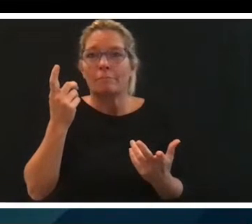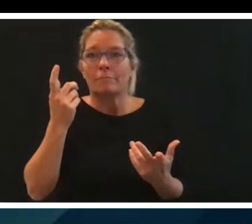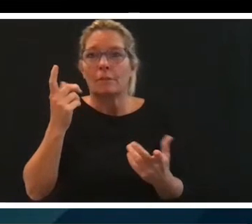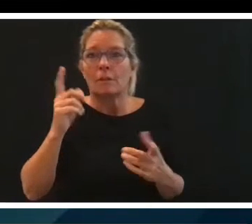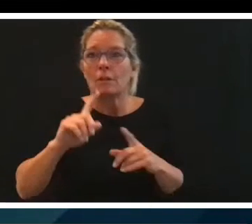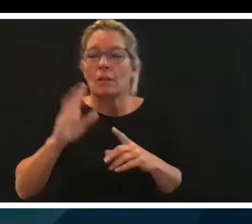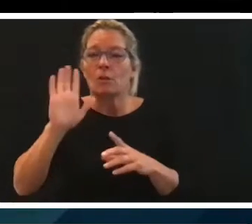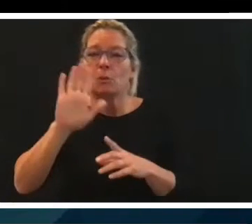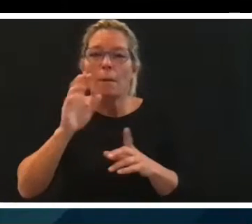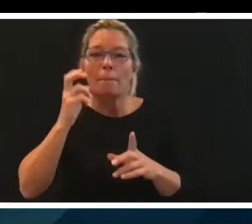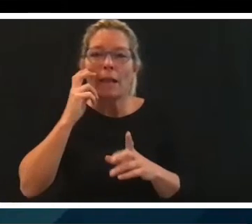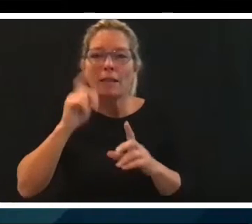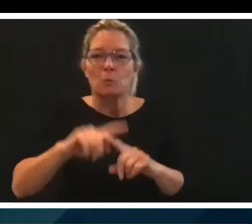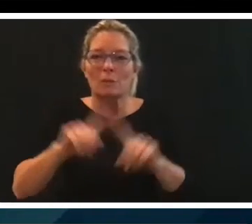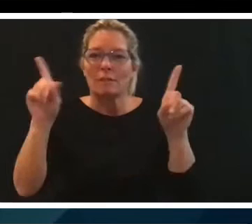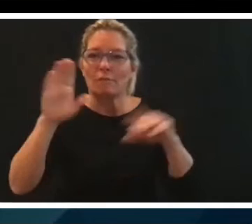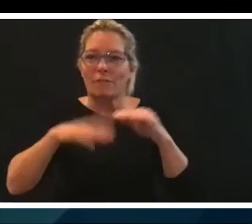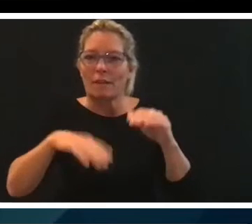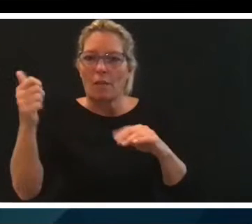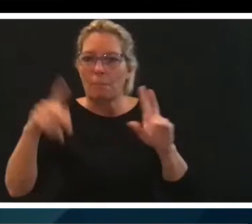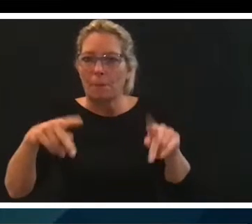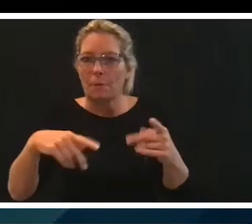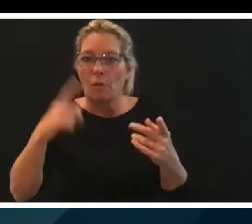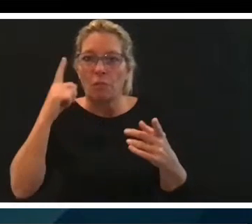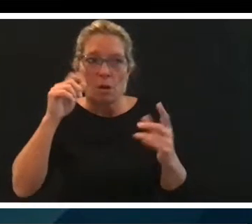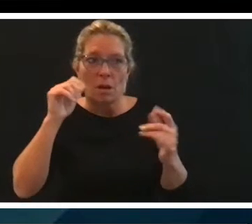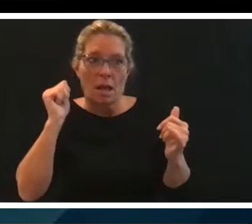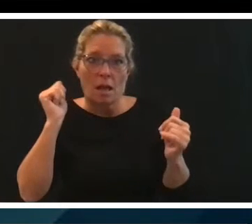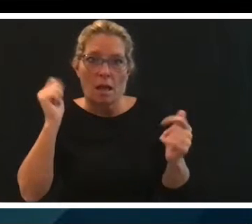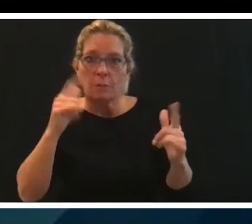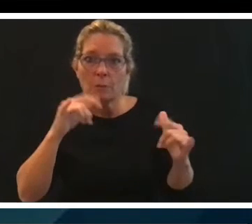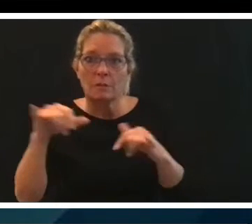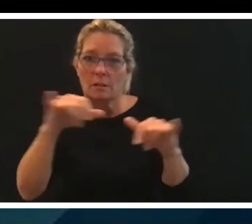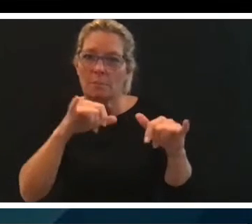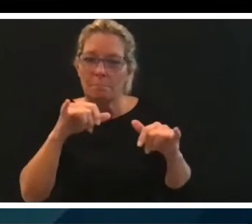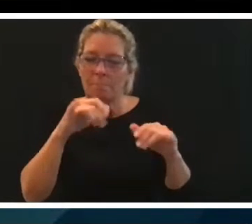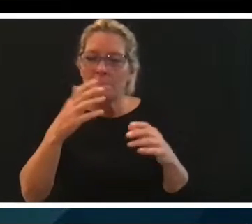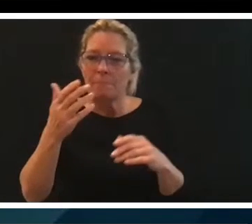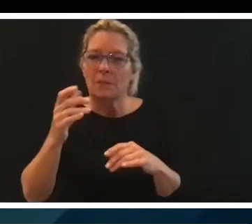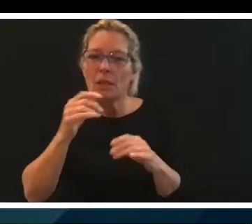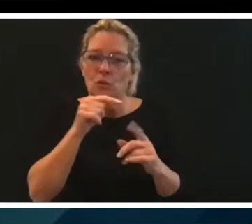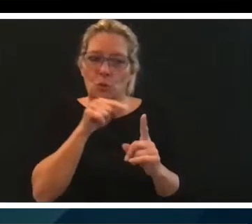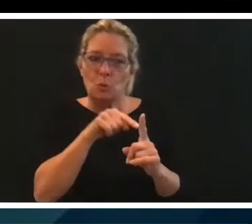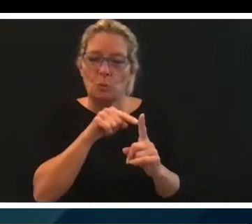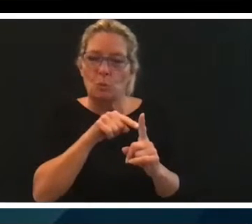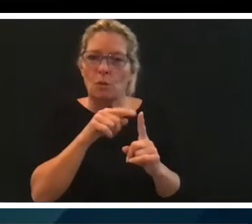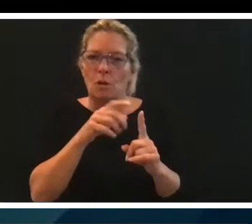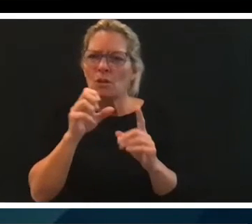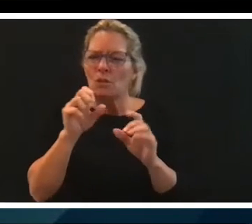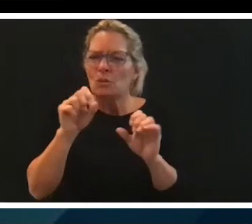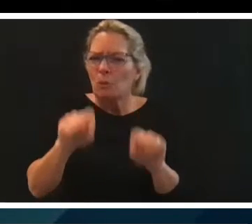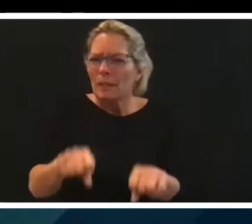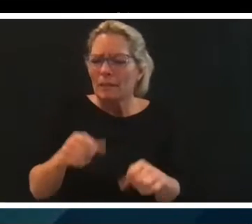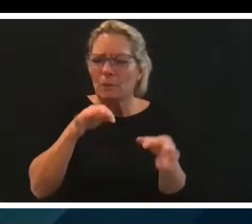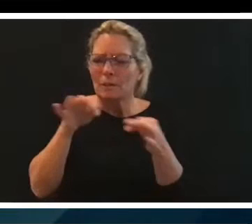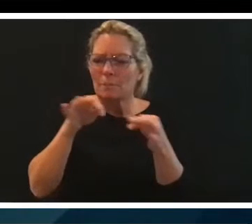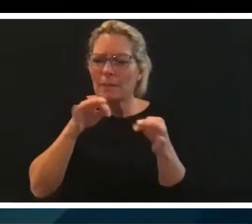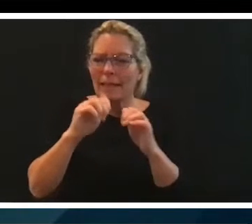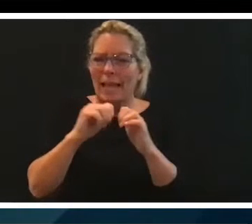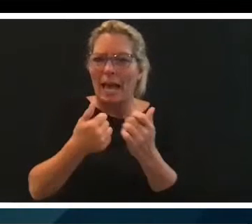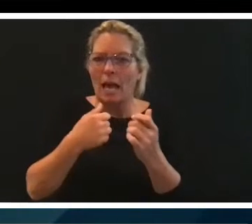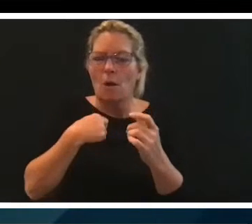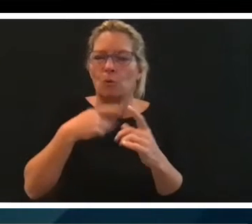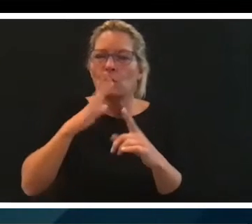point. Can you talk about how that understanding of yourself was molded, particularly among